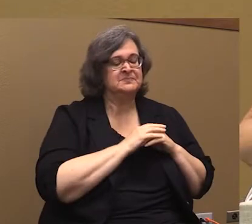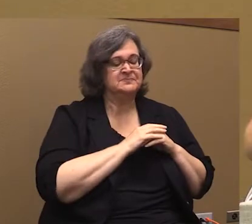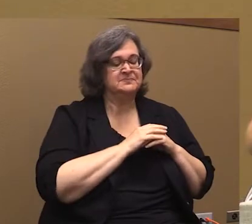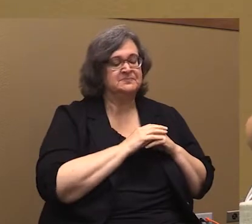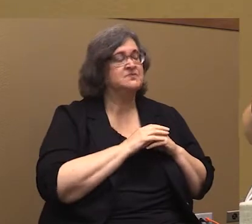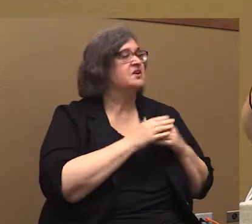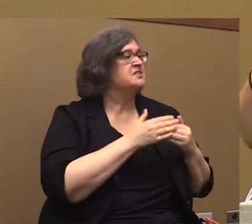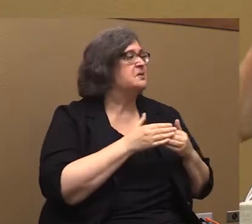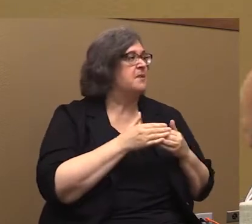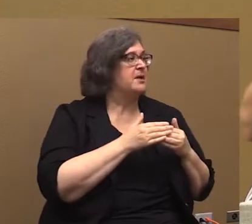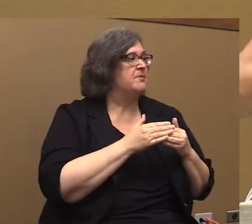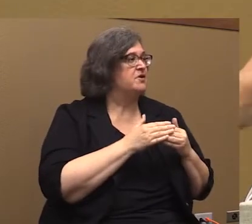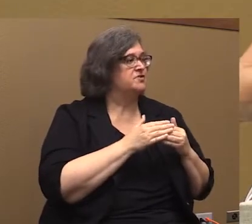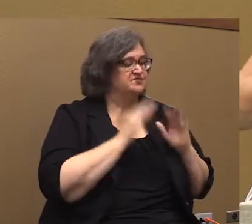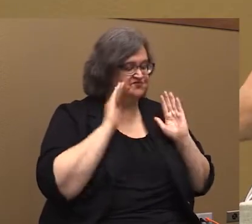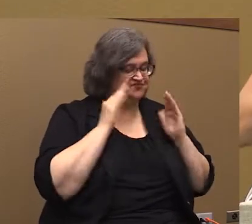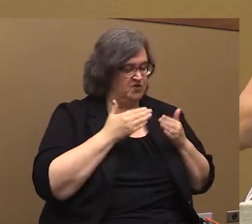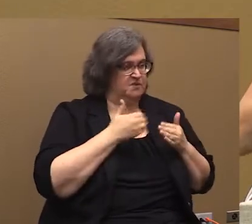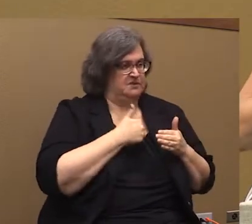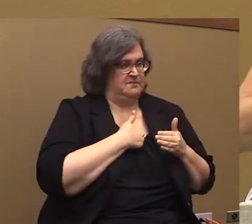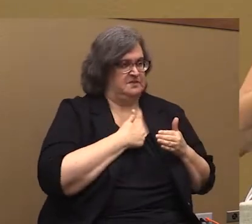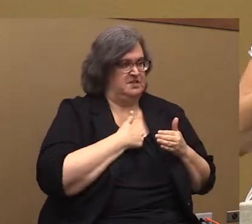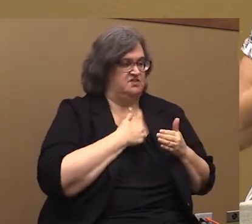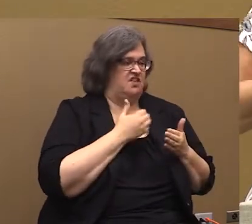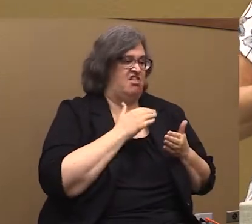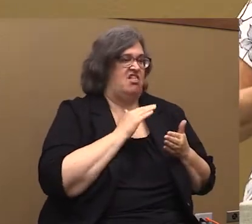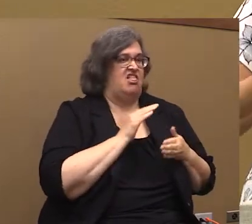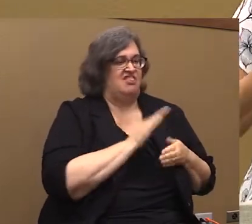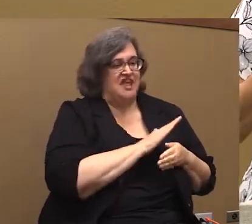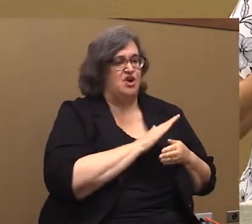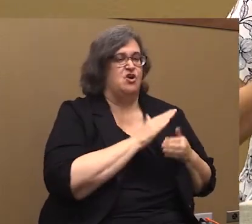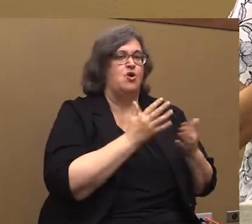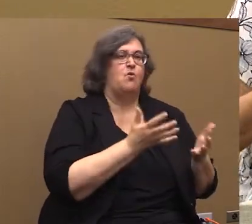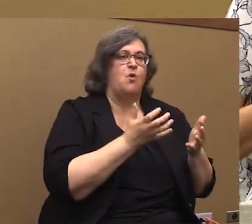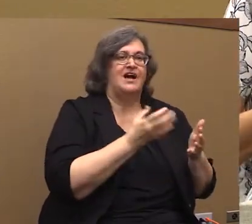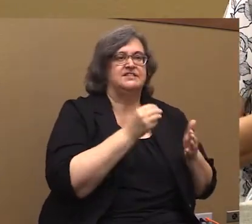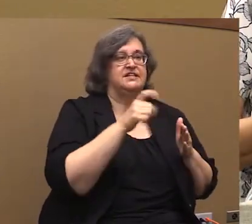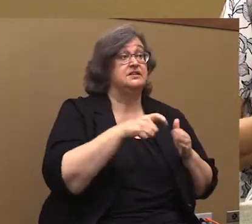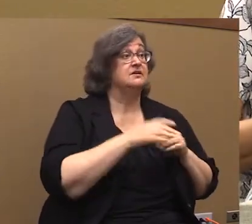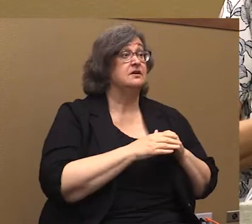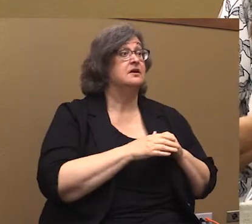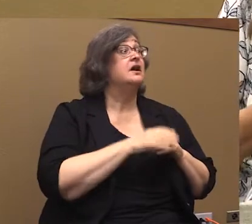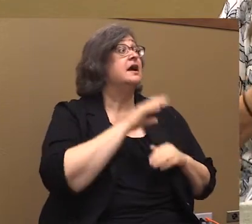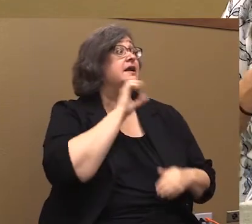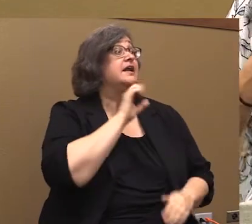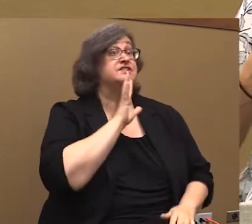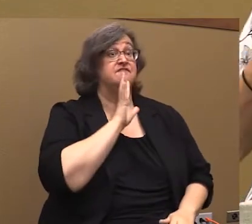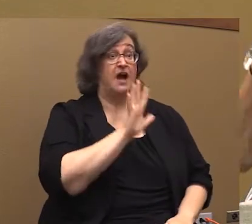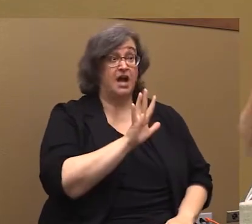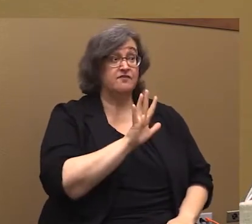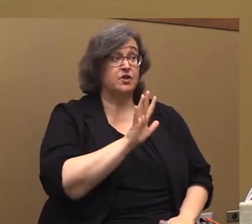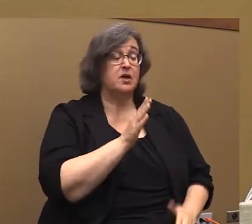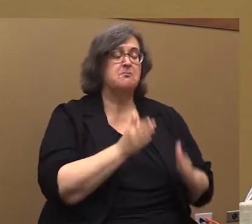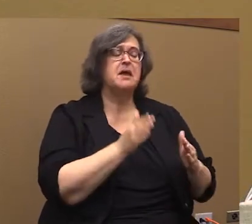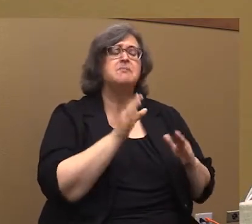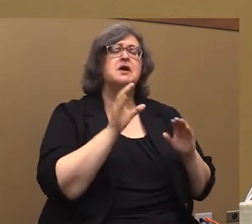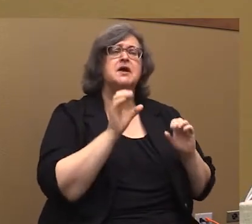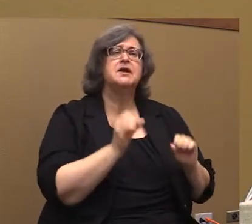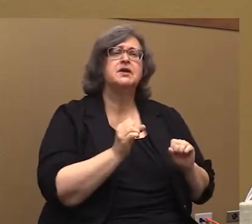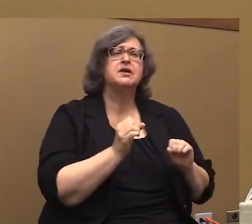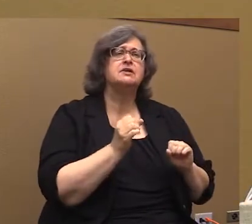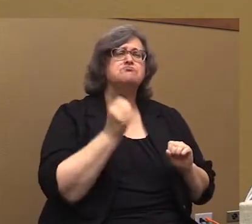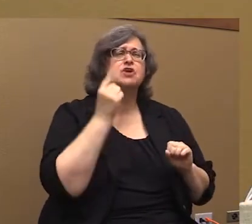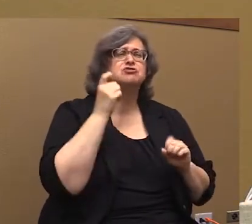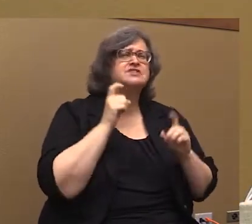mind. They're very much into their own wants and needs. And a 5-year-old